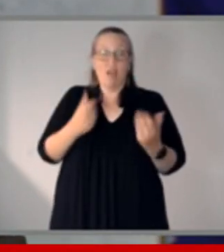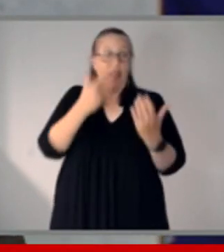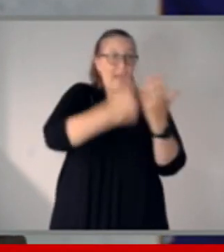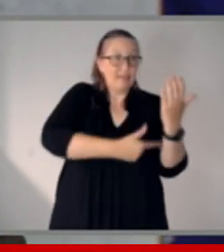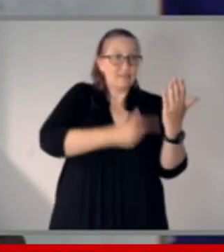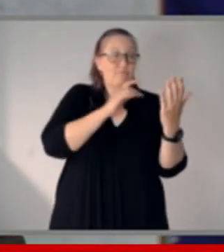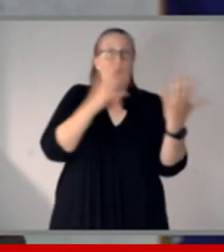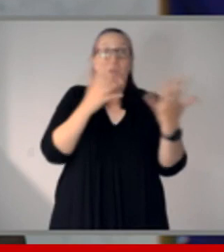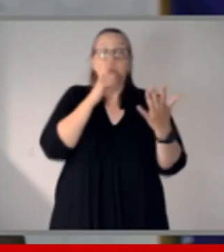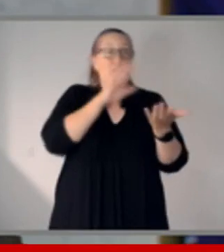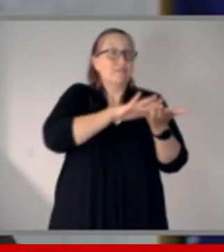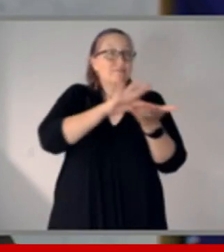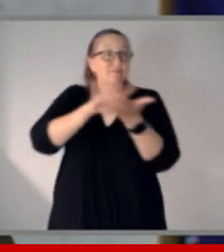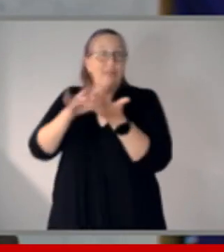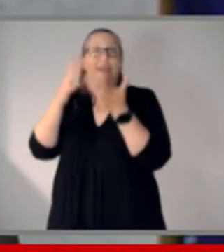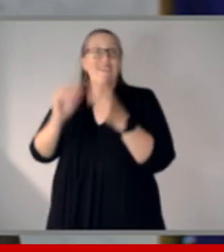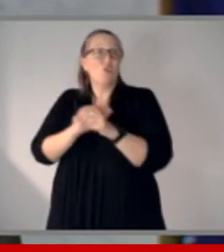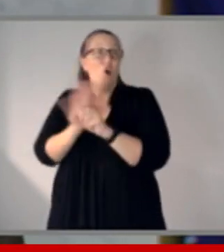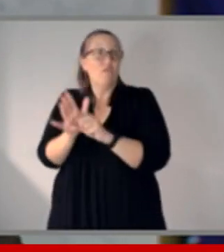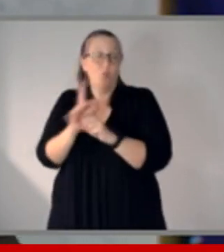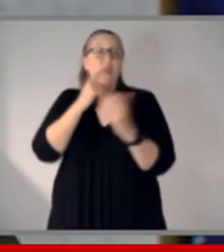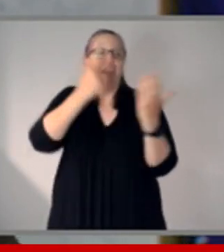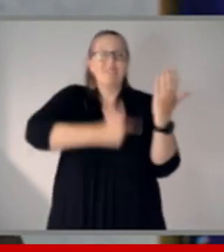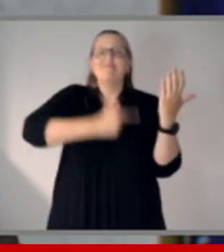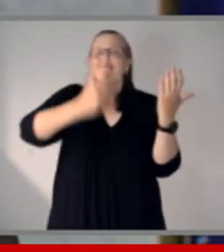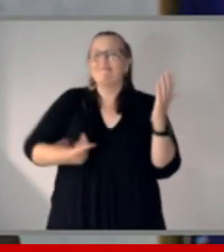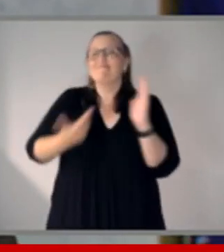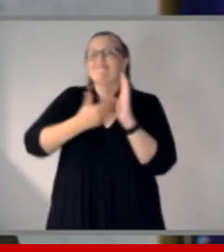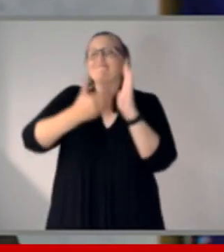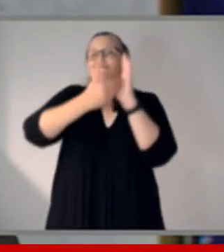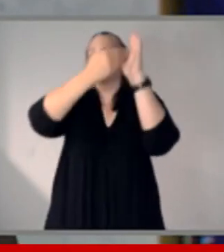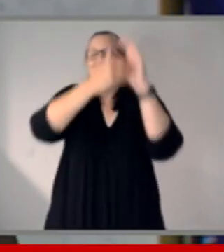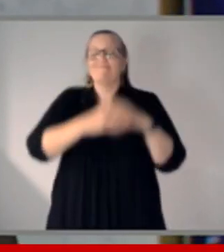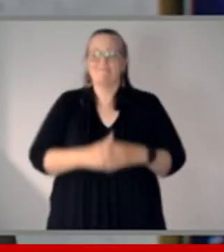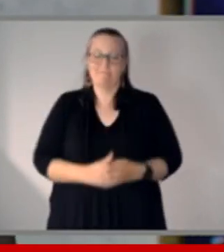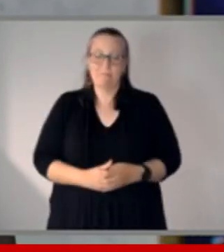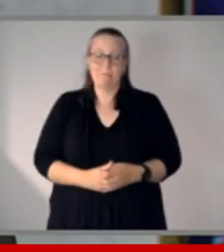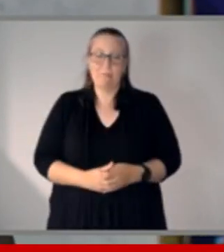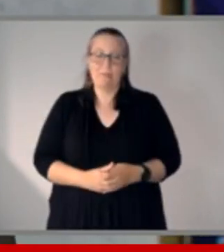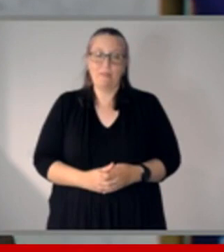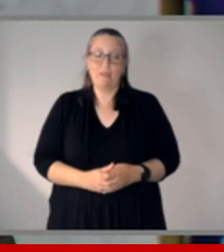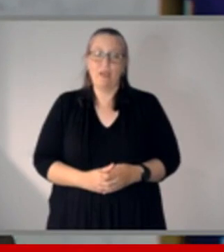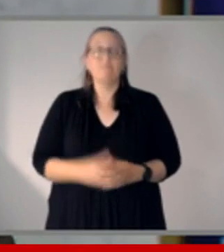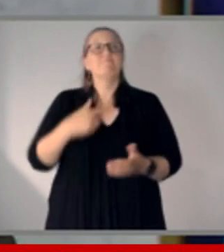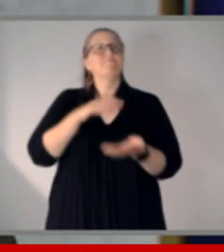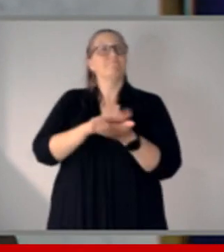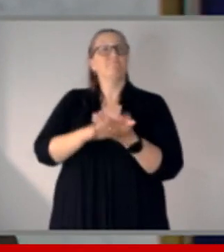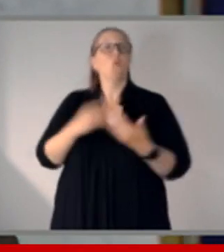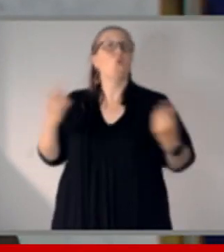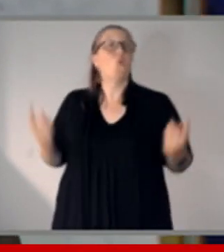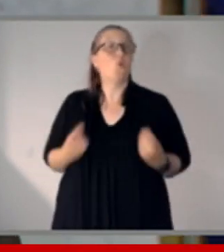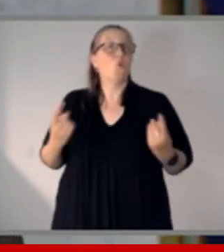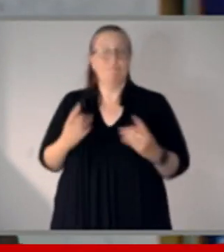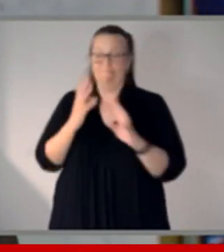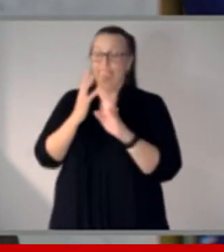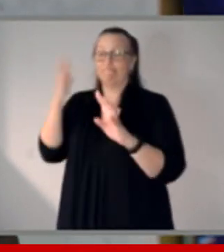experiencing lockdown right now, particularly those thousands of people that are lining up to get their tests as they've been asked to